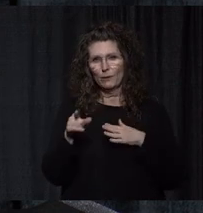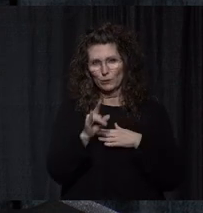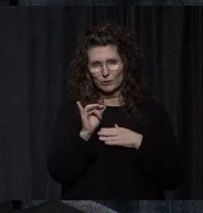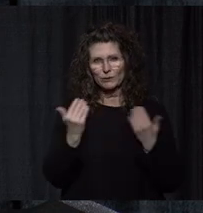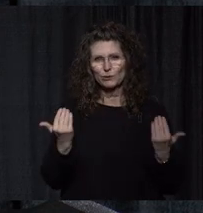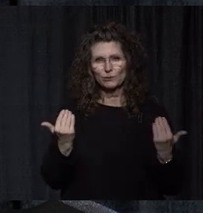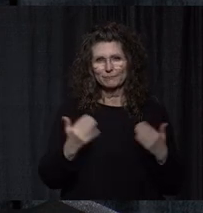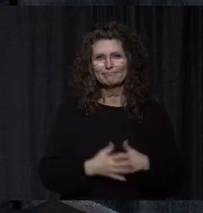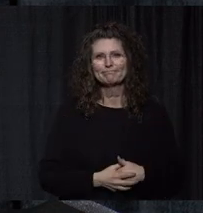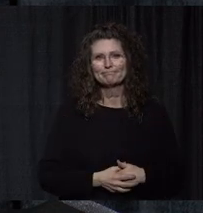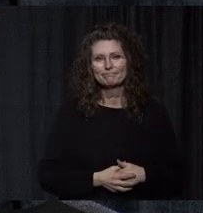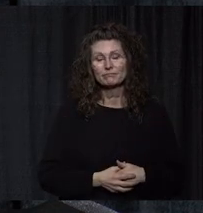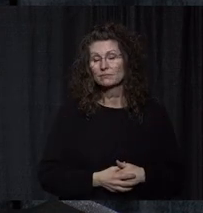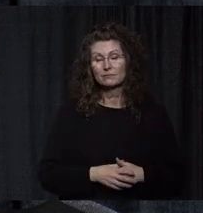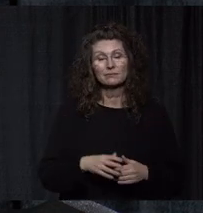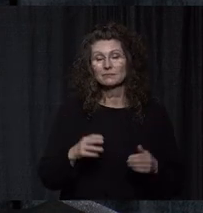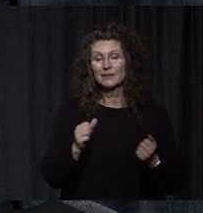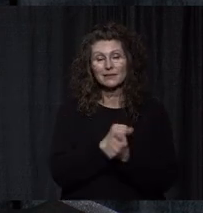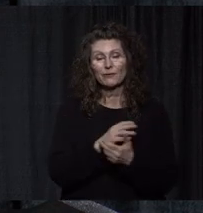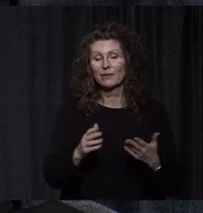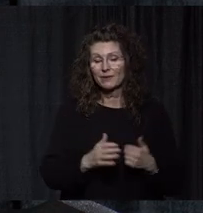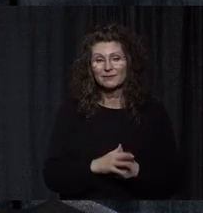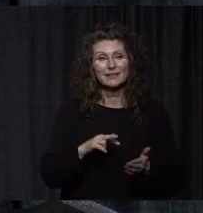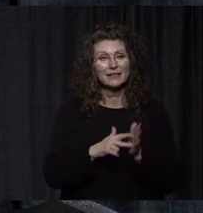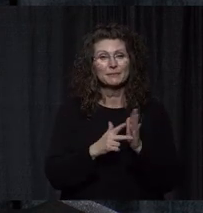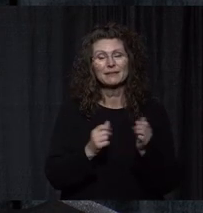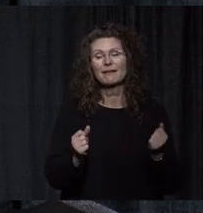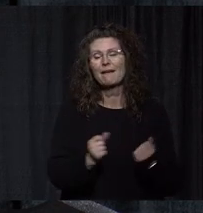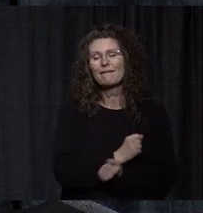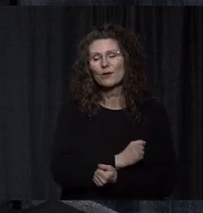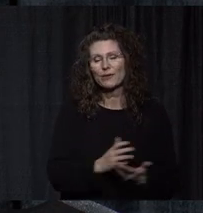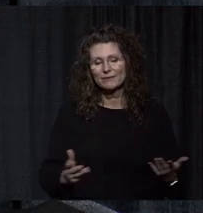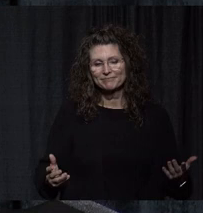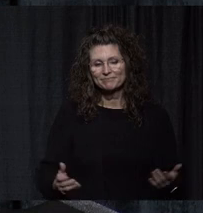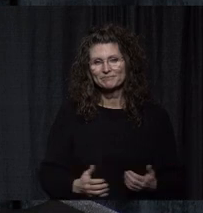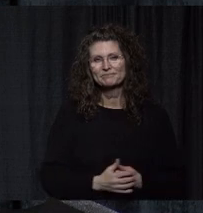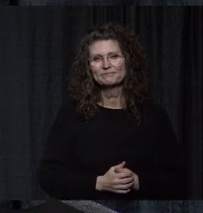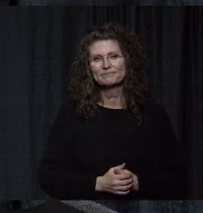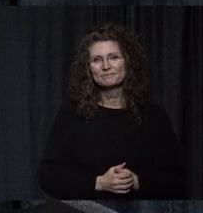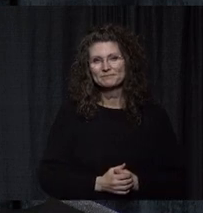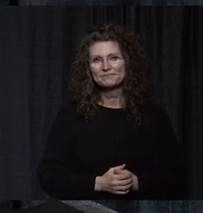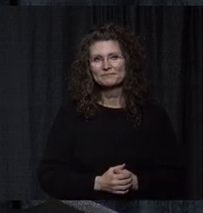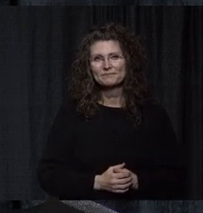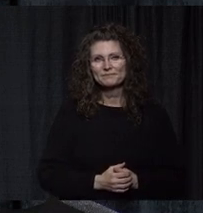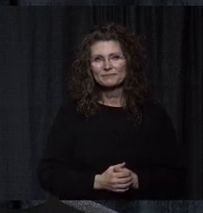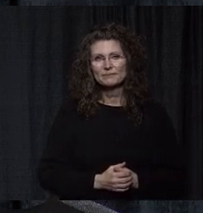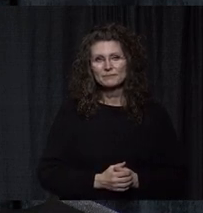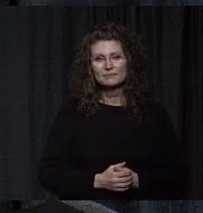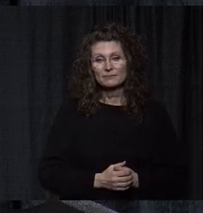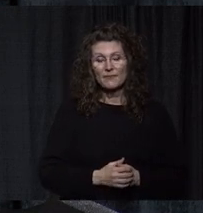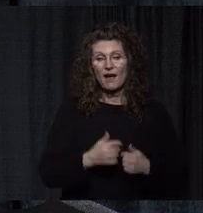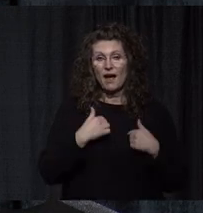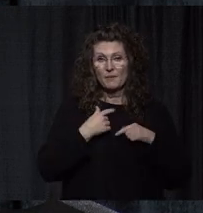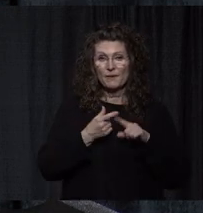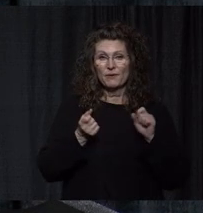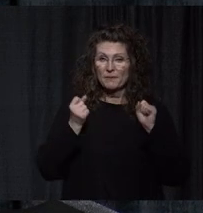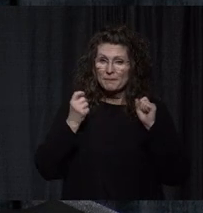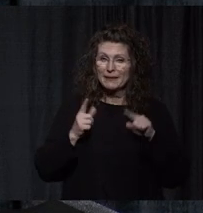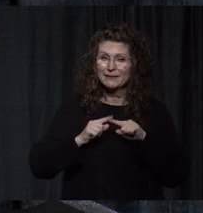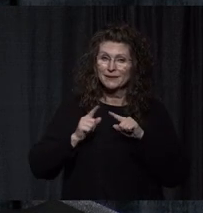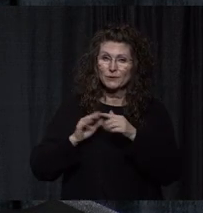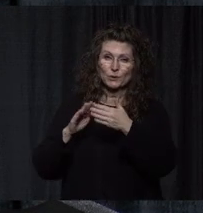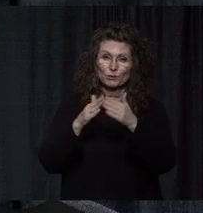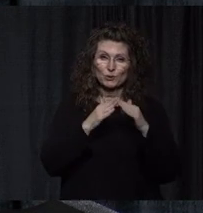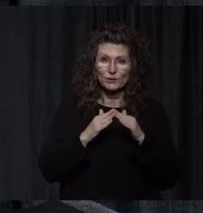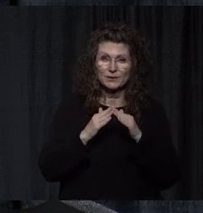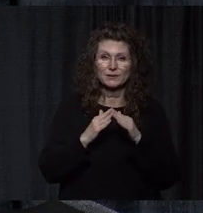It's everything, and it means everything. I come from a bunch of connected communities in all aspects of my